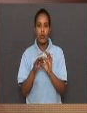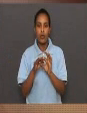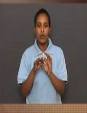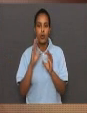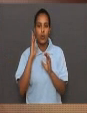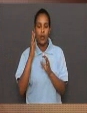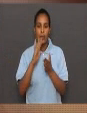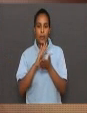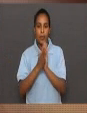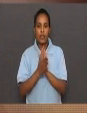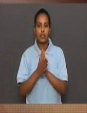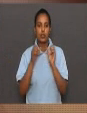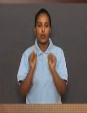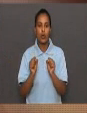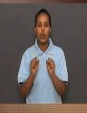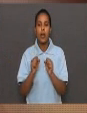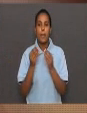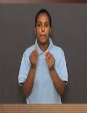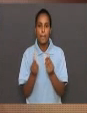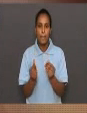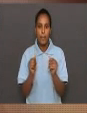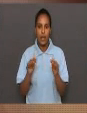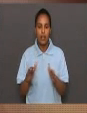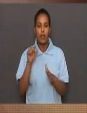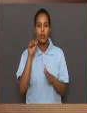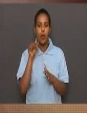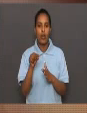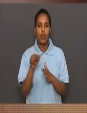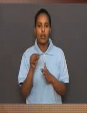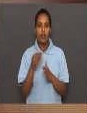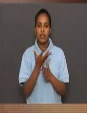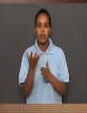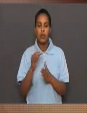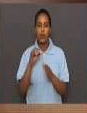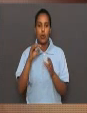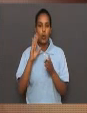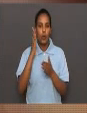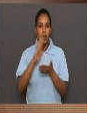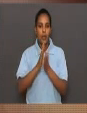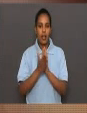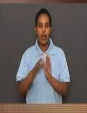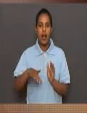will be stronger and the melting point of the substance will be higher.